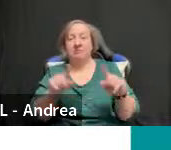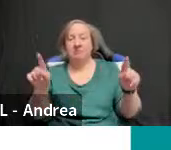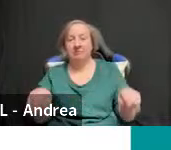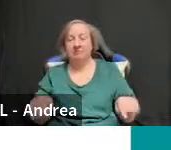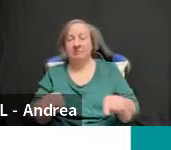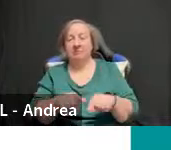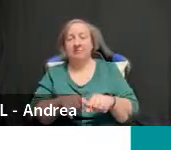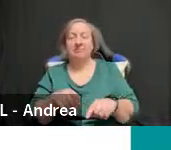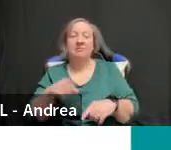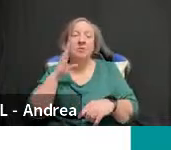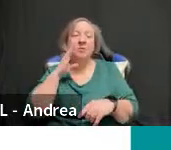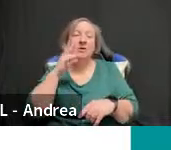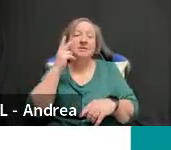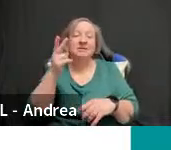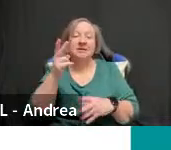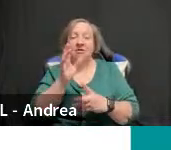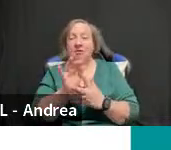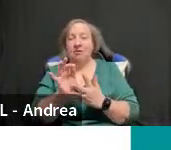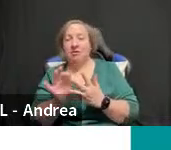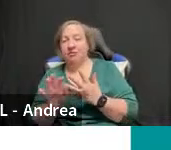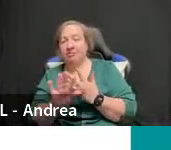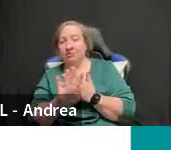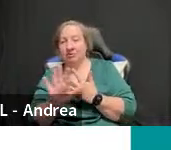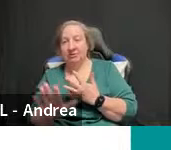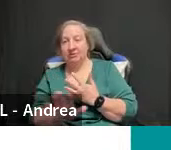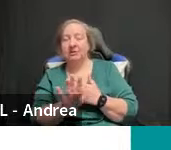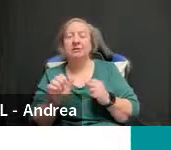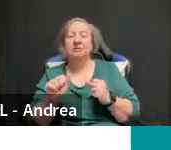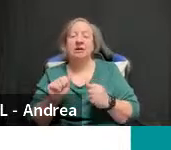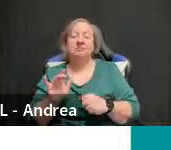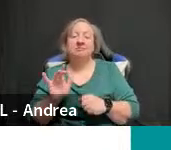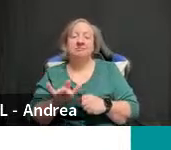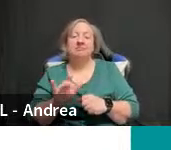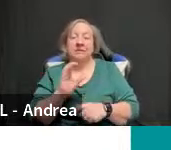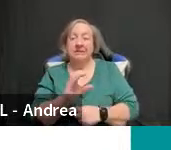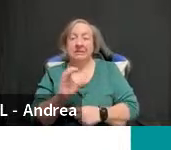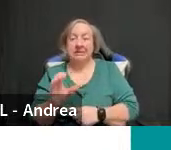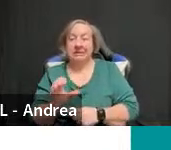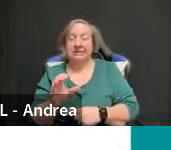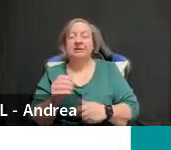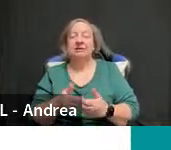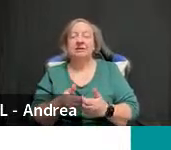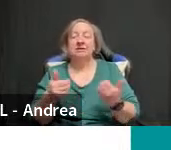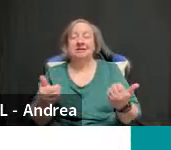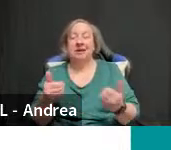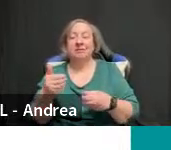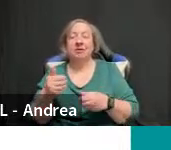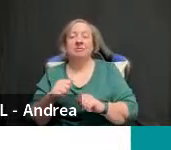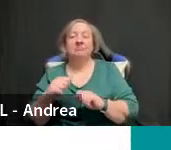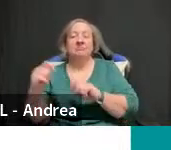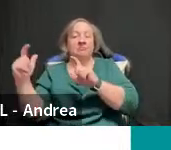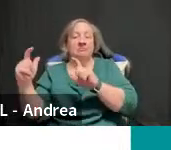You'll see the options, and you can click on the CC icon and a separate window will appear.